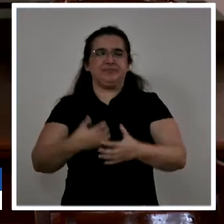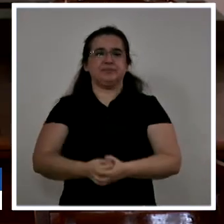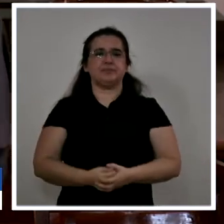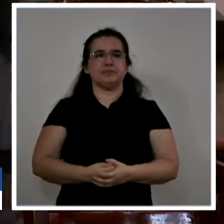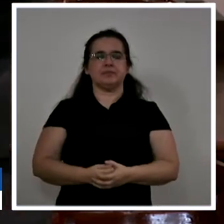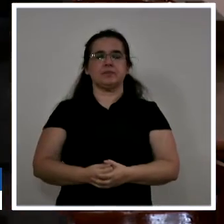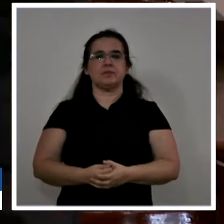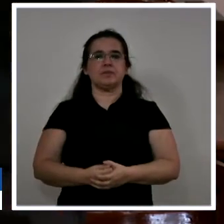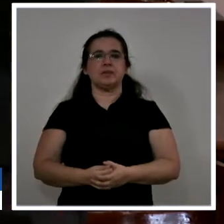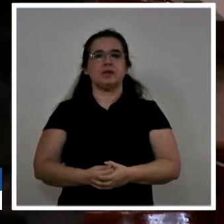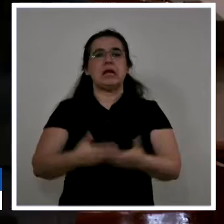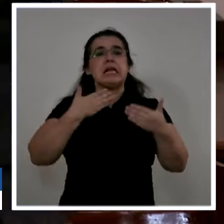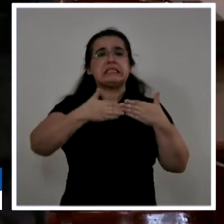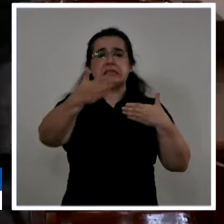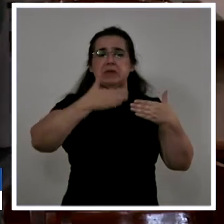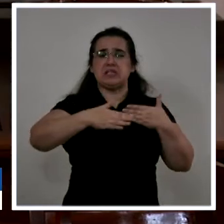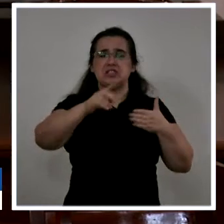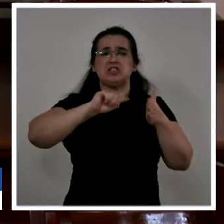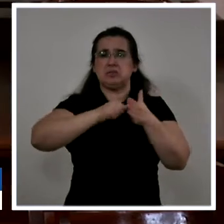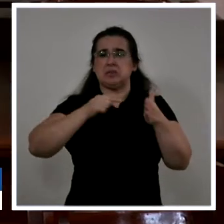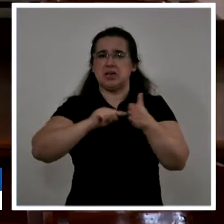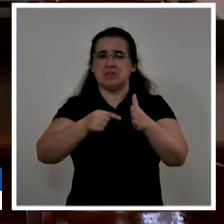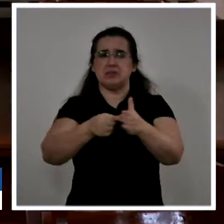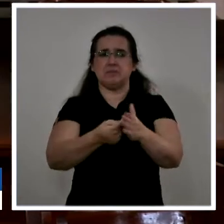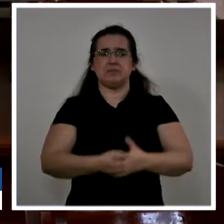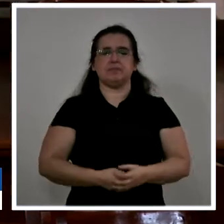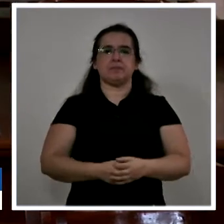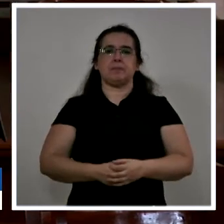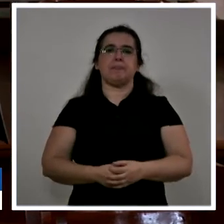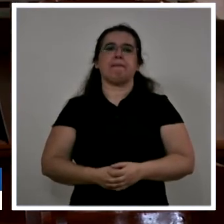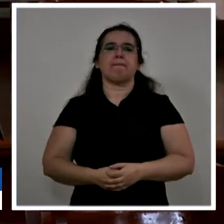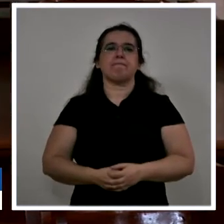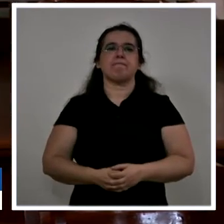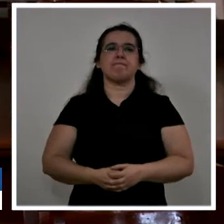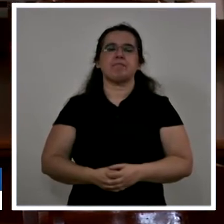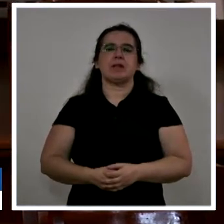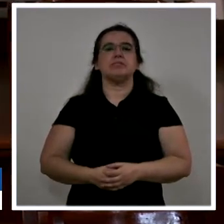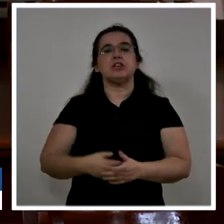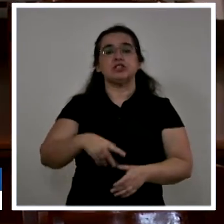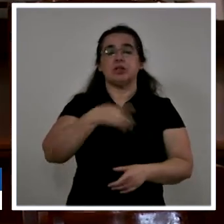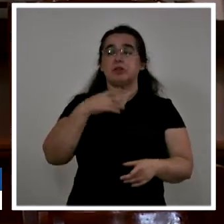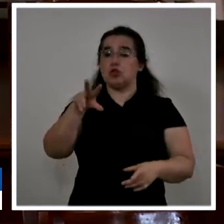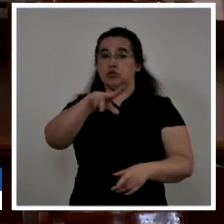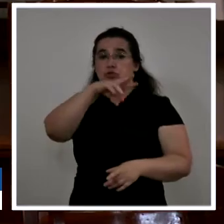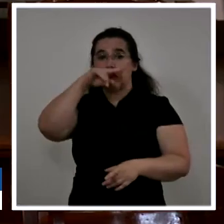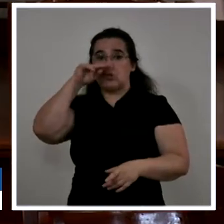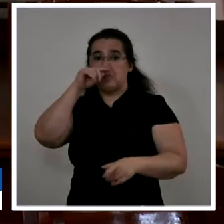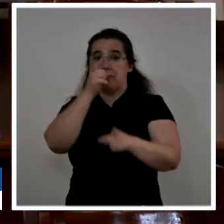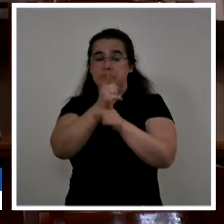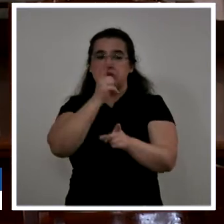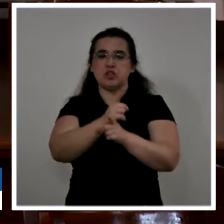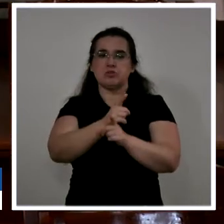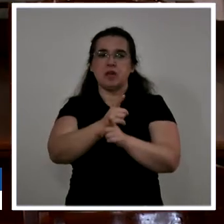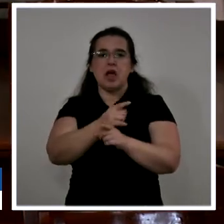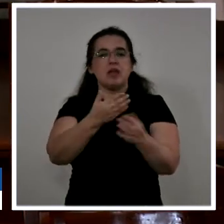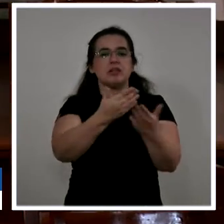couple weeks of this experience, e depois de algumas semanas, duas semanas desta experiência, they would take the same smell. Eles pegavam neste mesmo aroma. Present it to